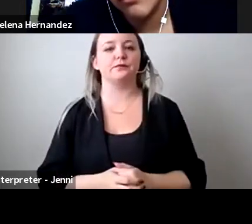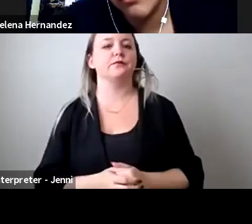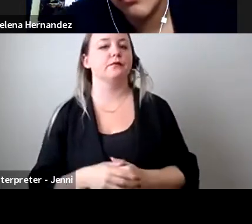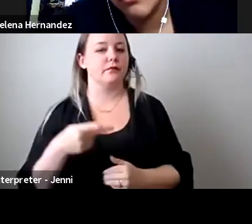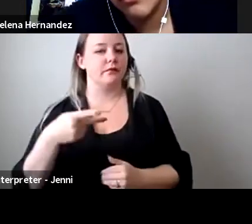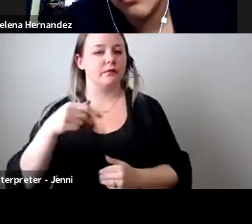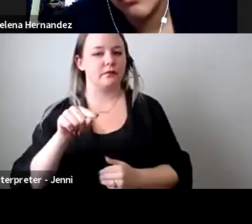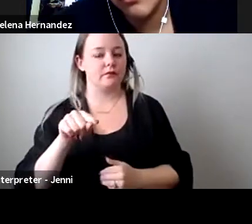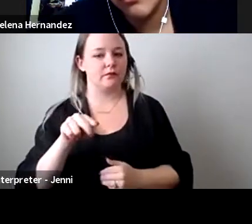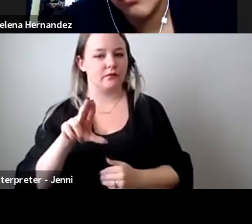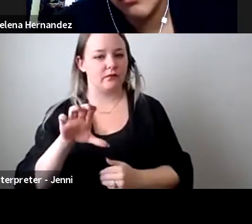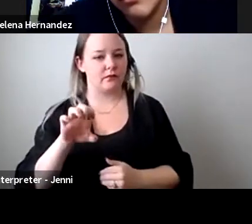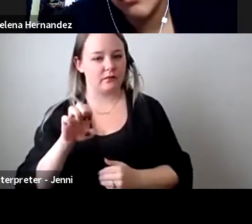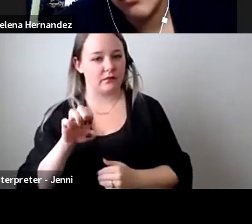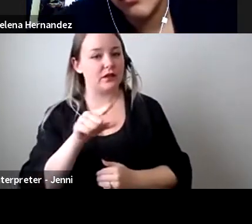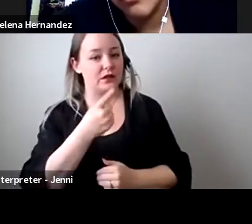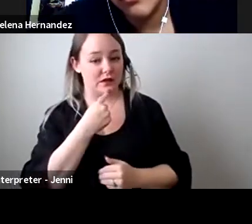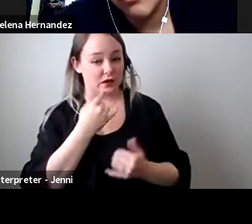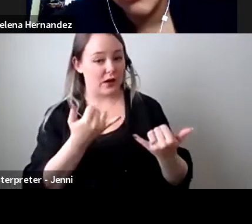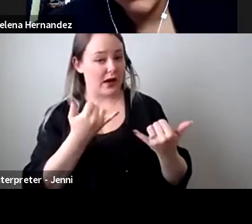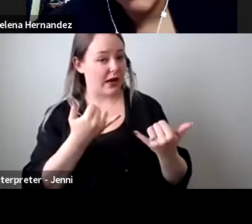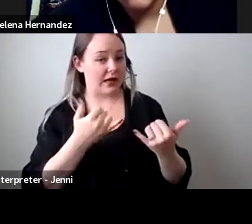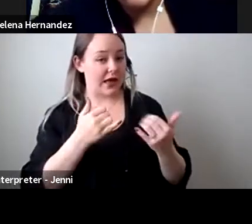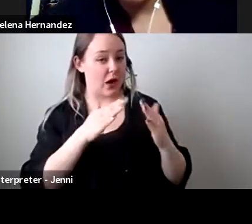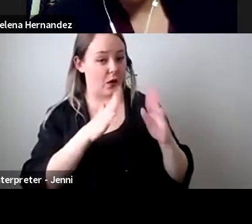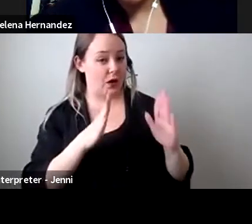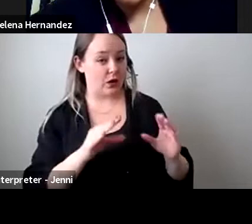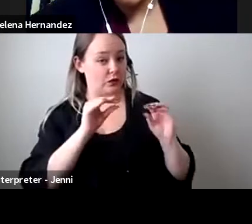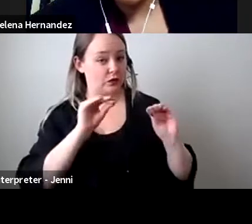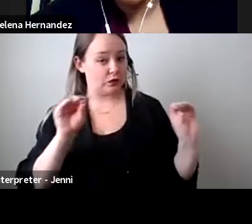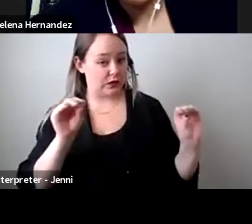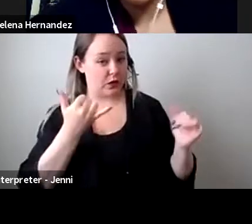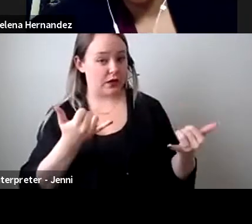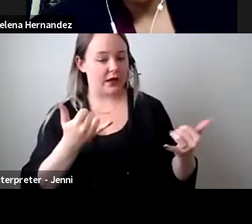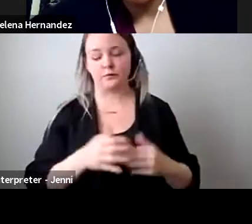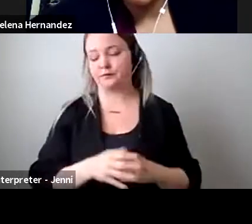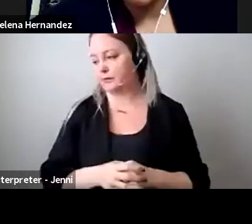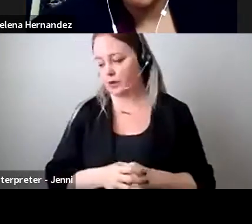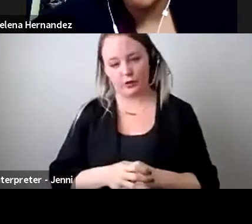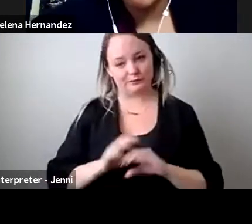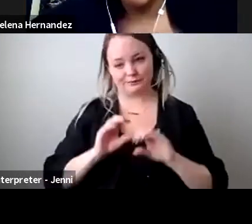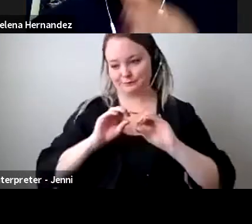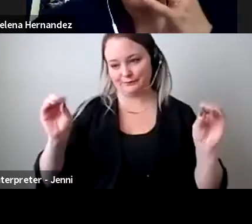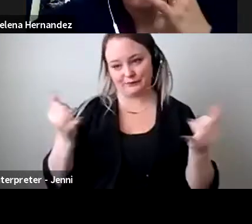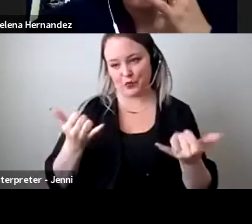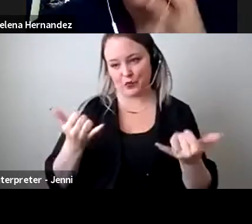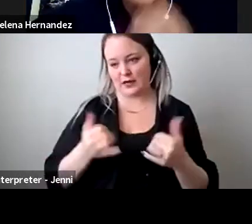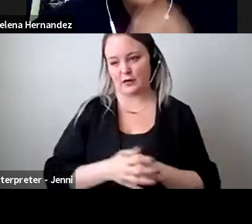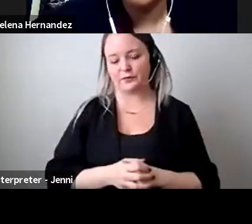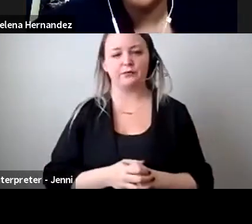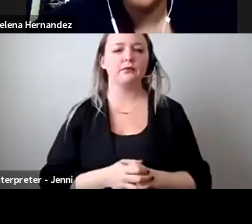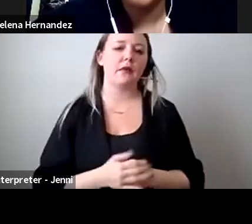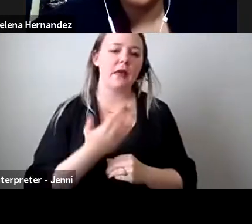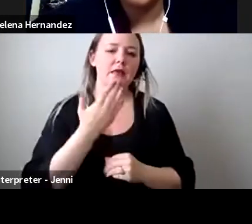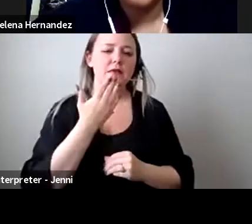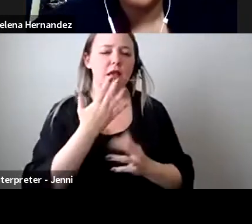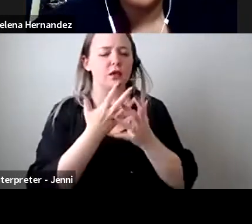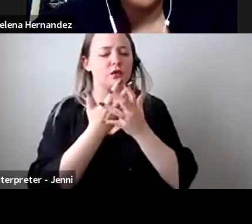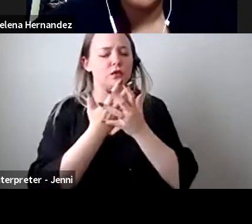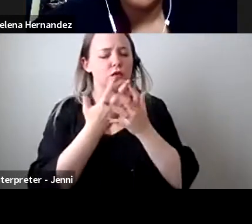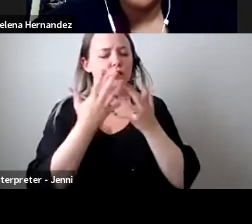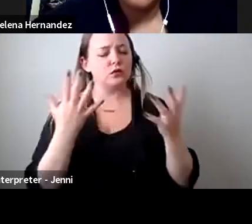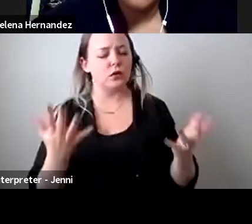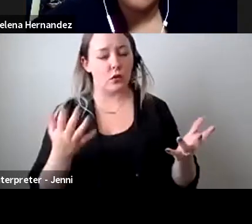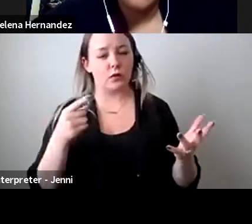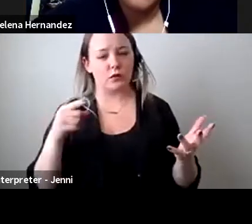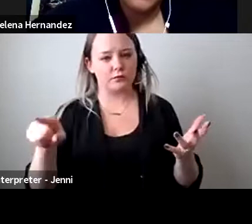you don't have housing, as I understand. No, I do not, as of now. Thank you so much, Jade. Thank you all for sharing all the